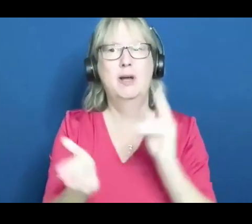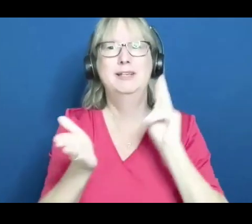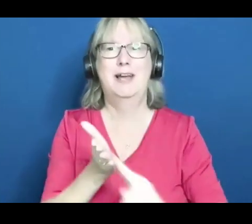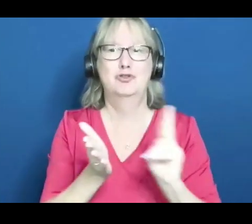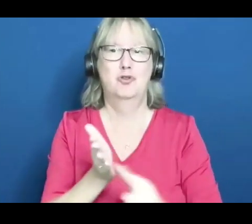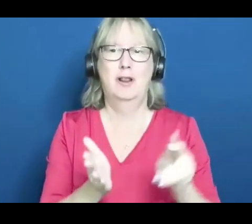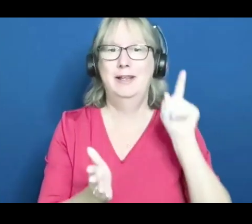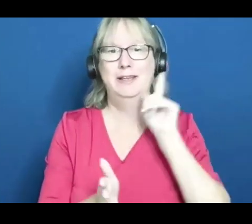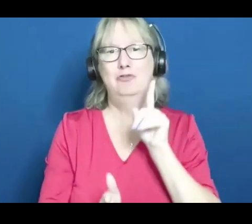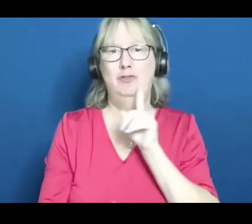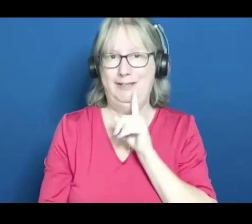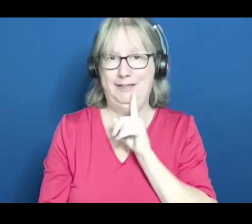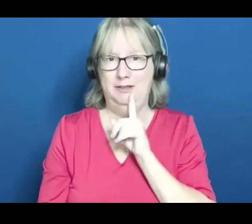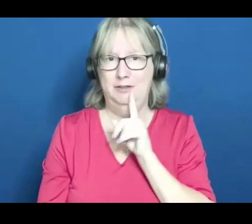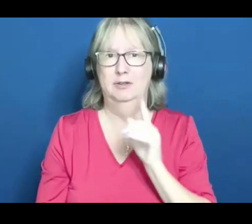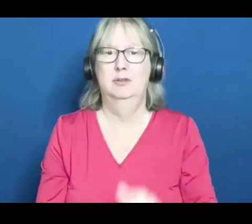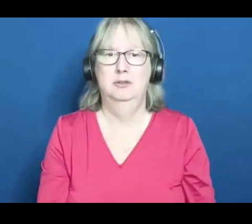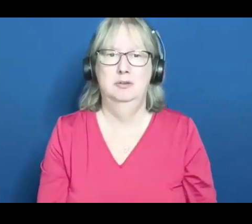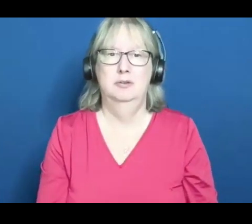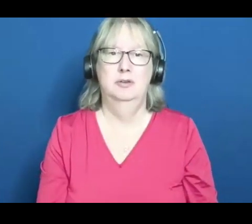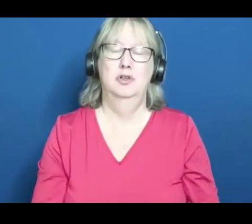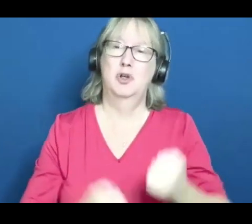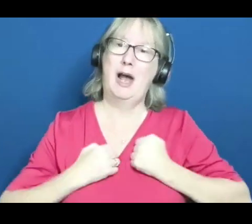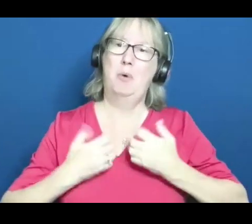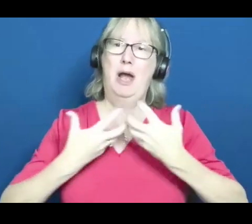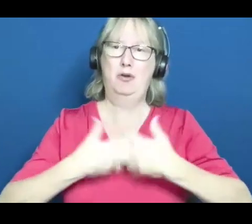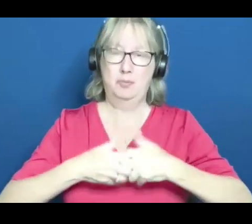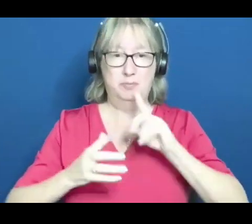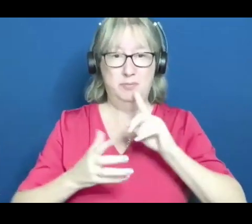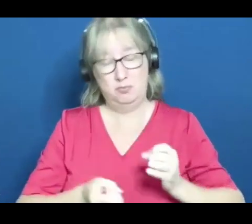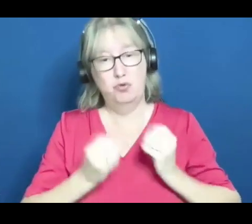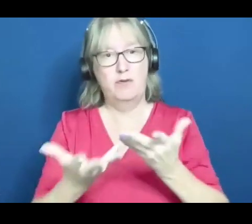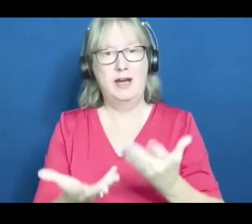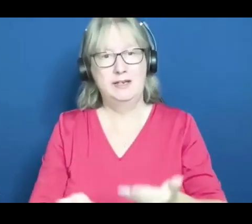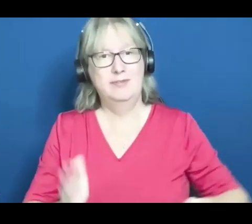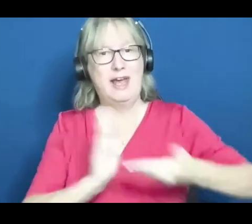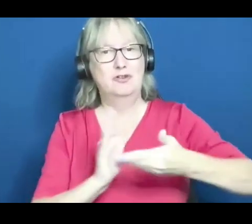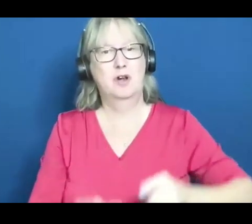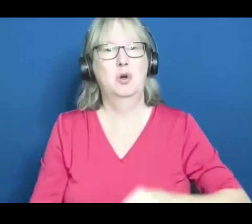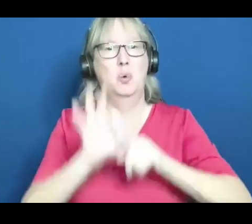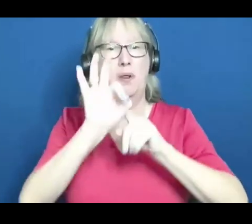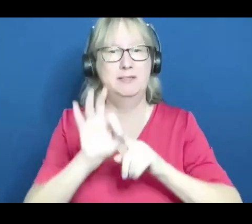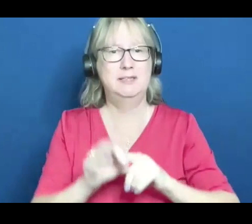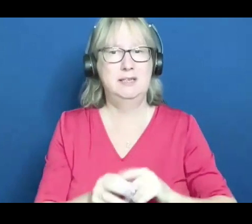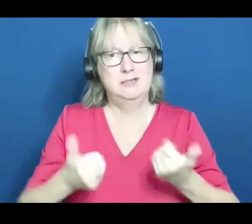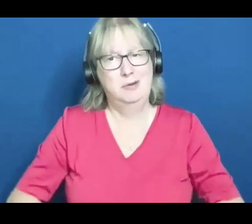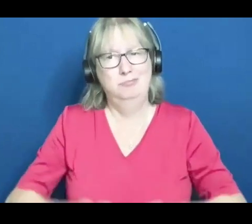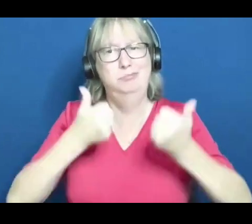supply adds an extra layer of quality on there. It's effectively, I suppose you could say, it's